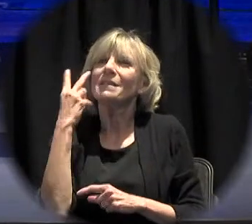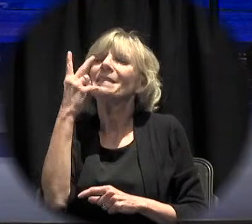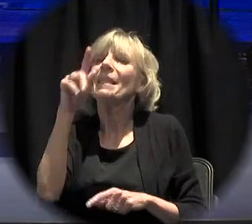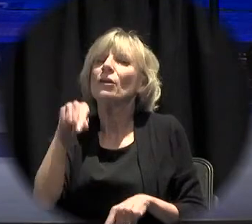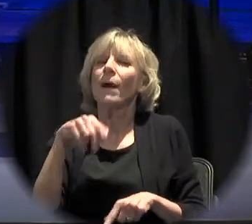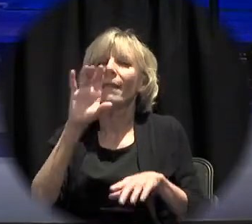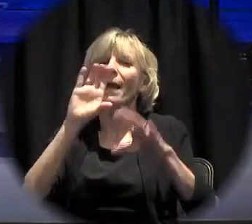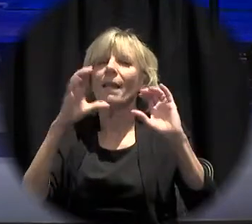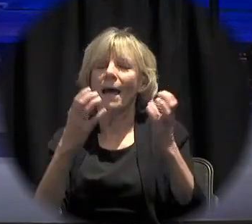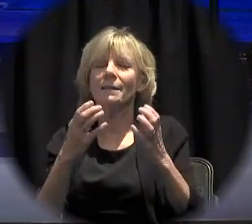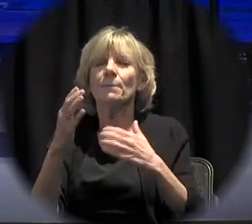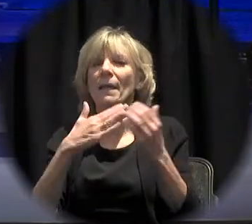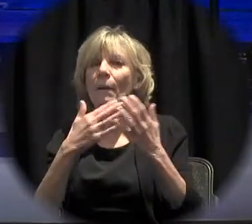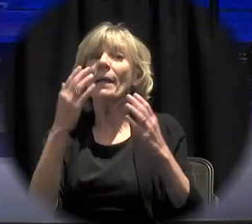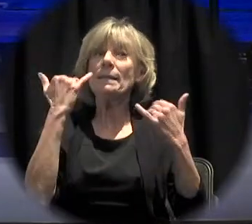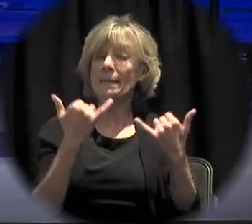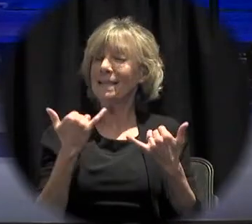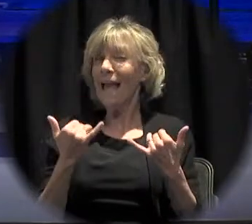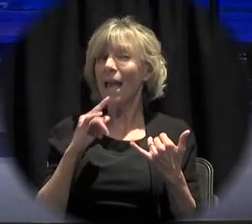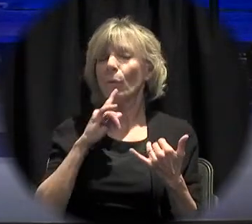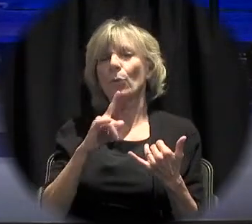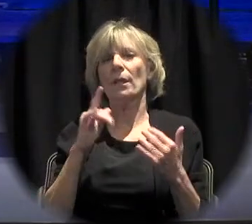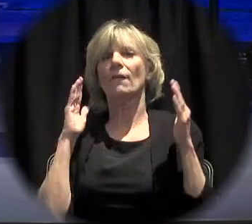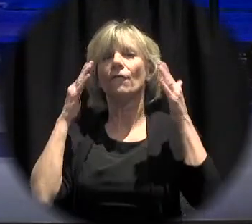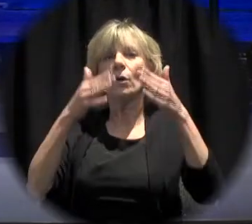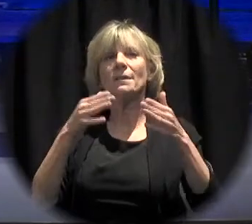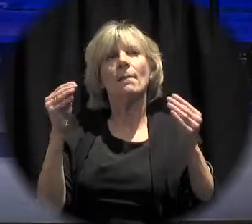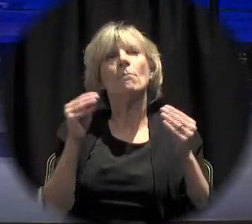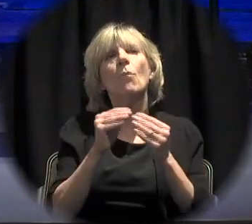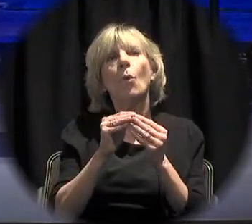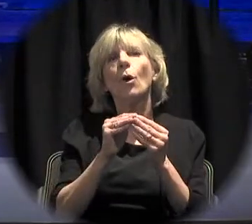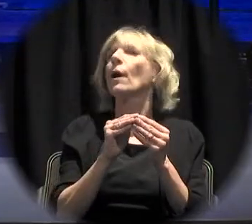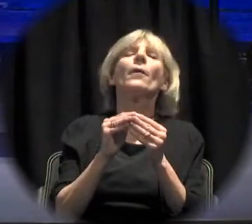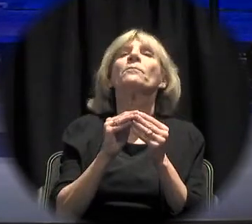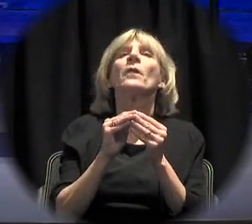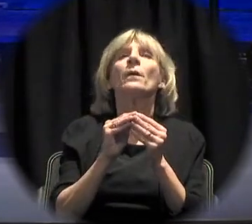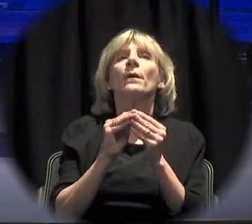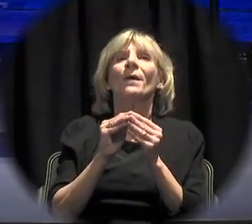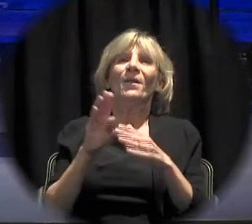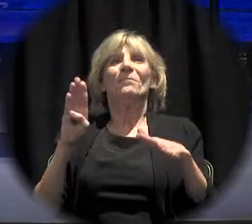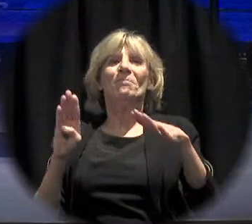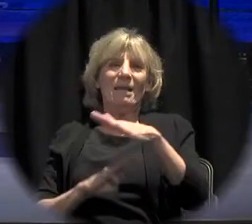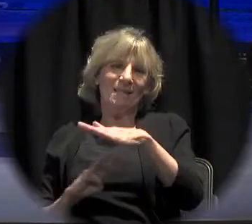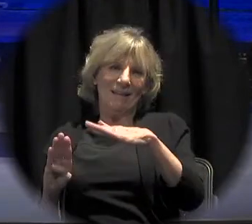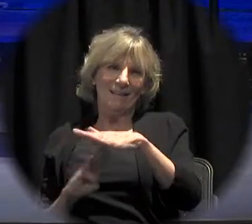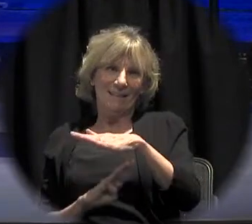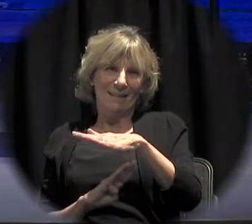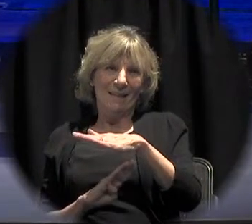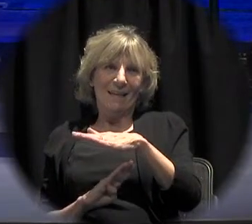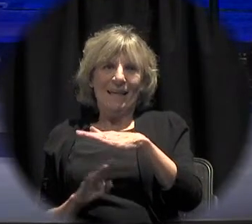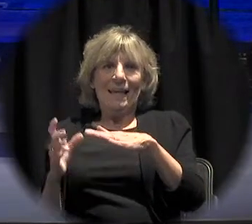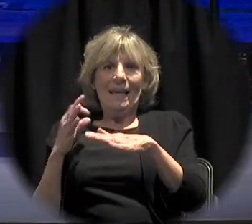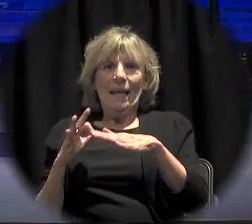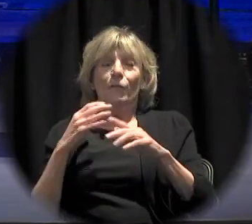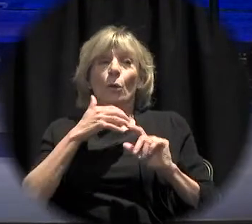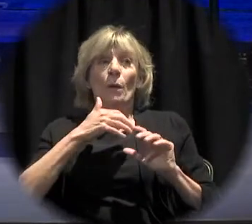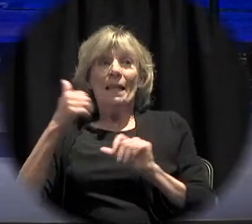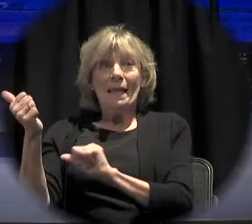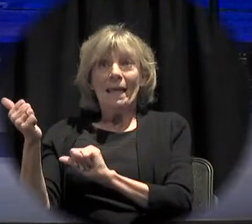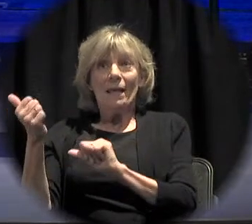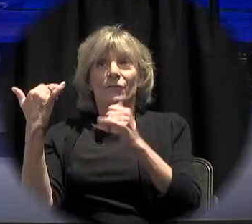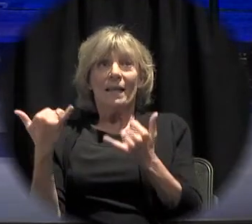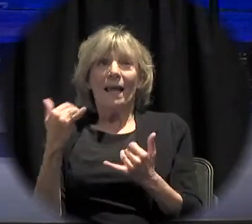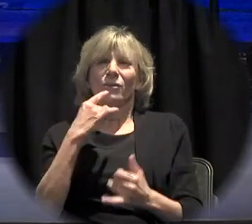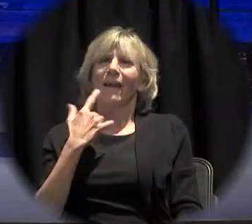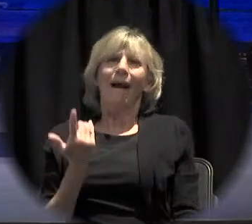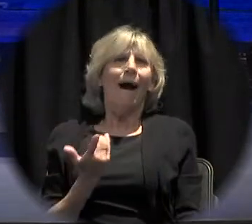elements of parenting, not so much the specific strategies. We're going back to the basics. If you walk away from today and say, "Well, I didn't learn anything